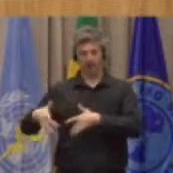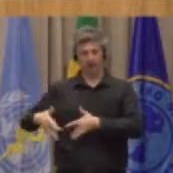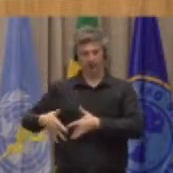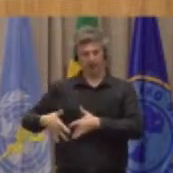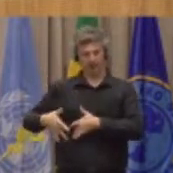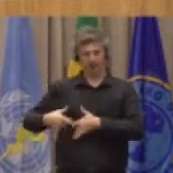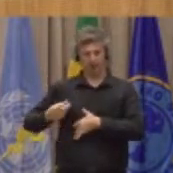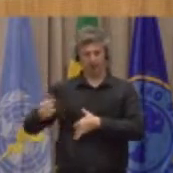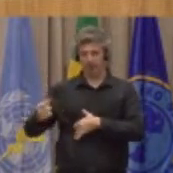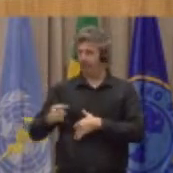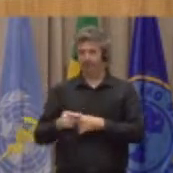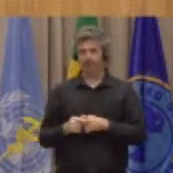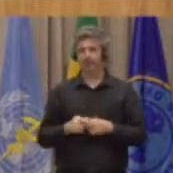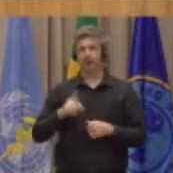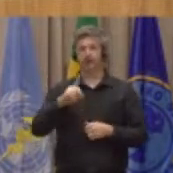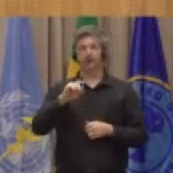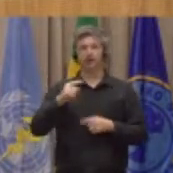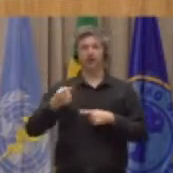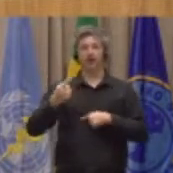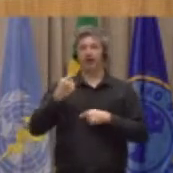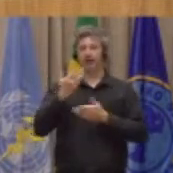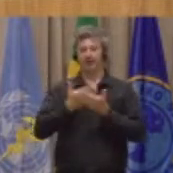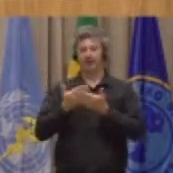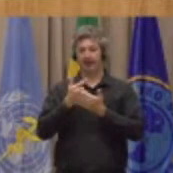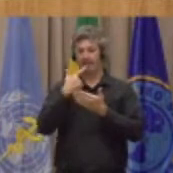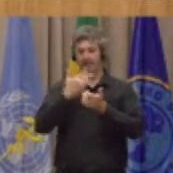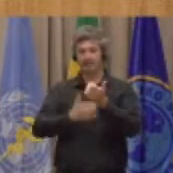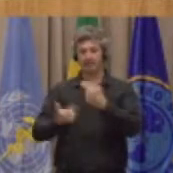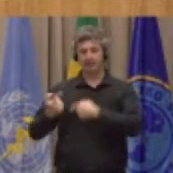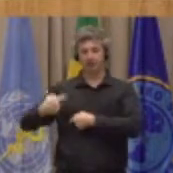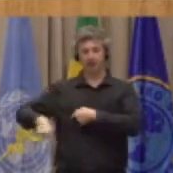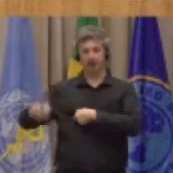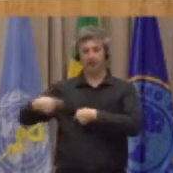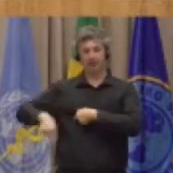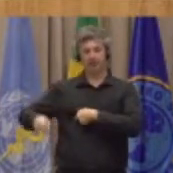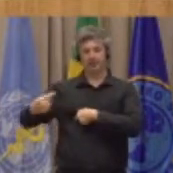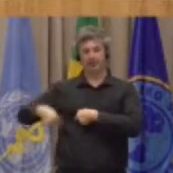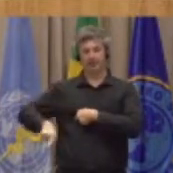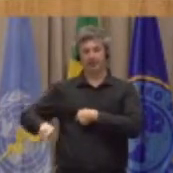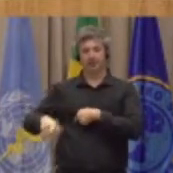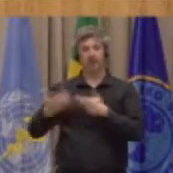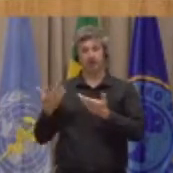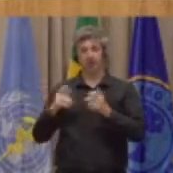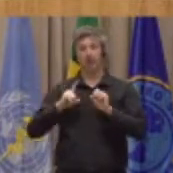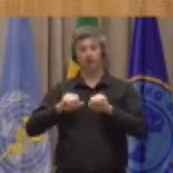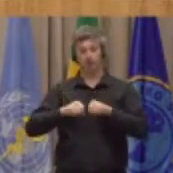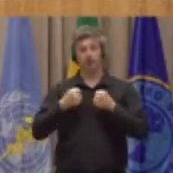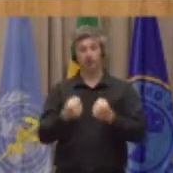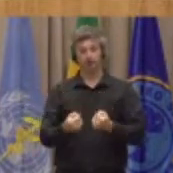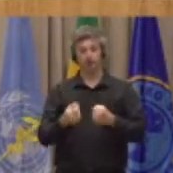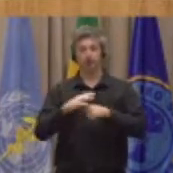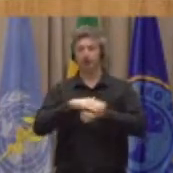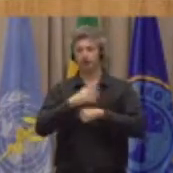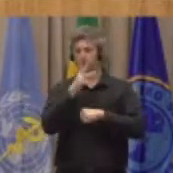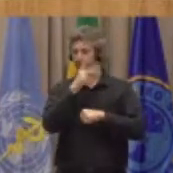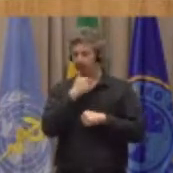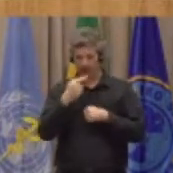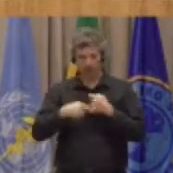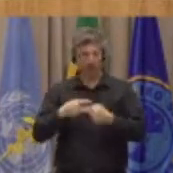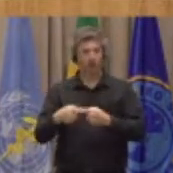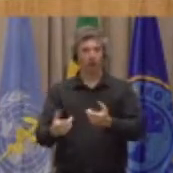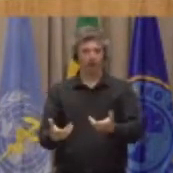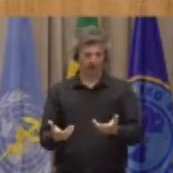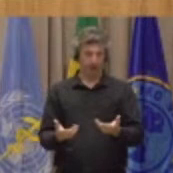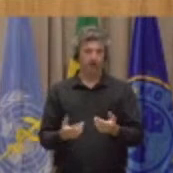it depends on the place, the acronyms. So we have to